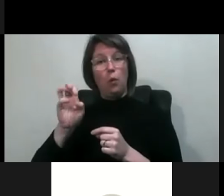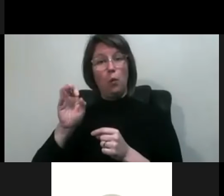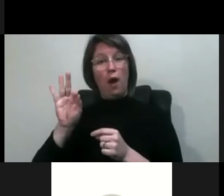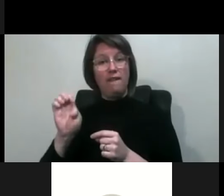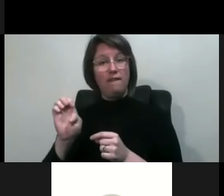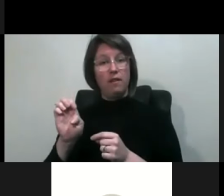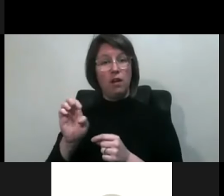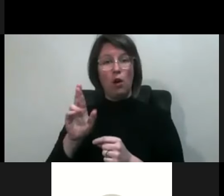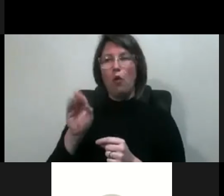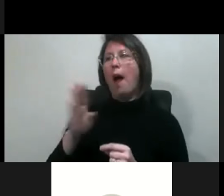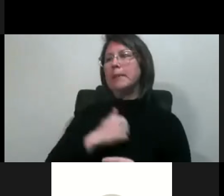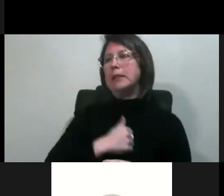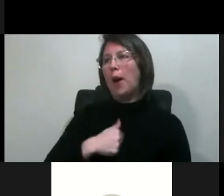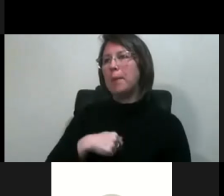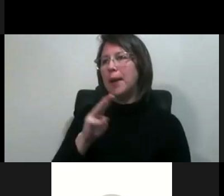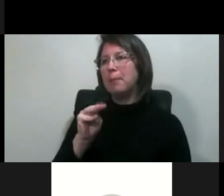Sorry, I was on mute there.